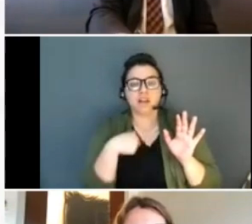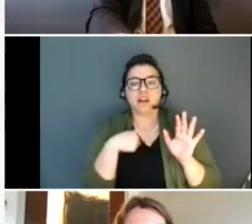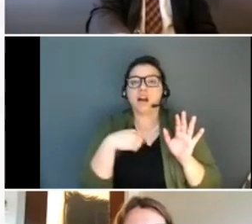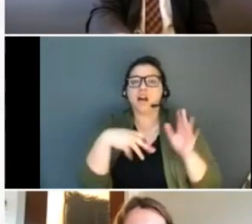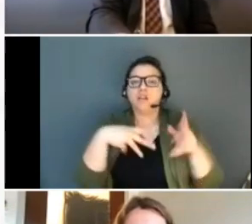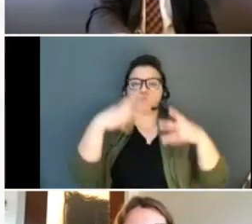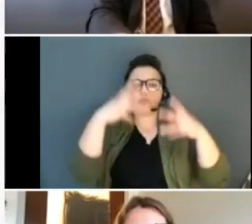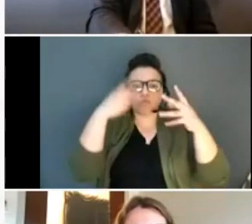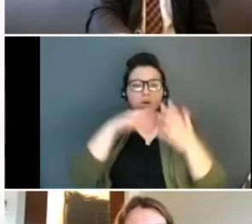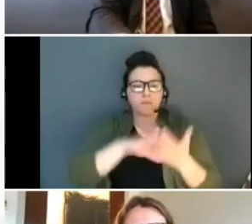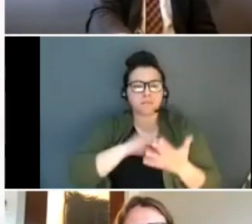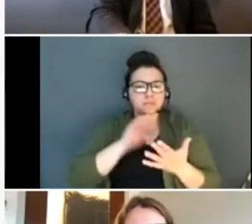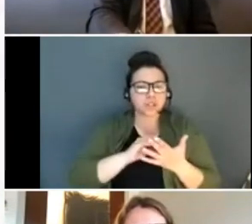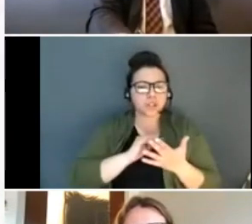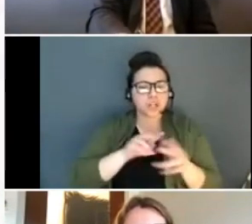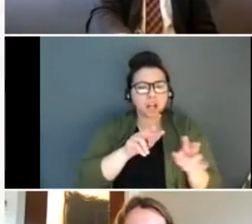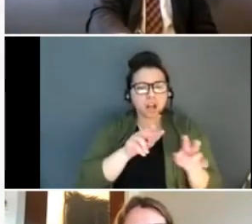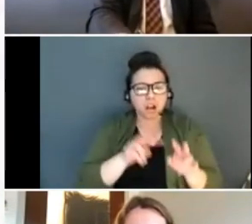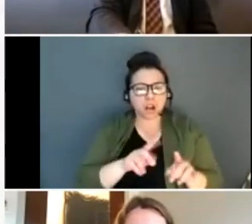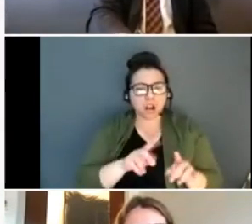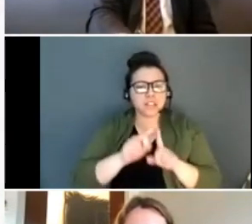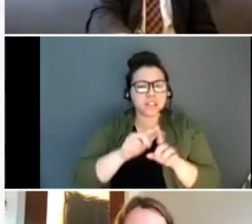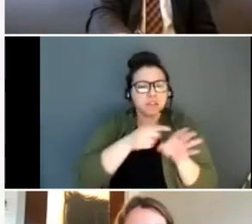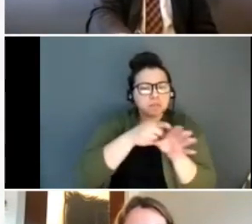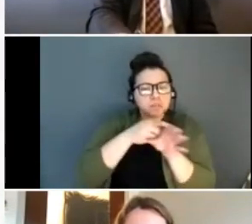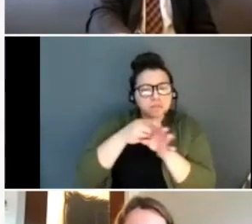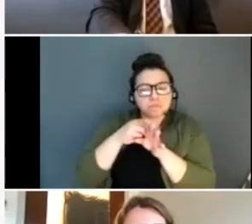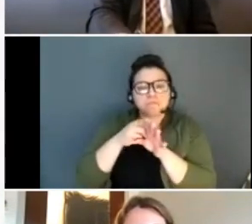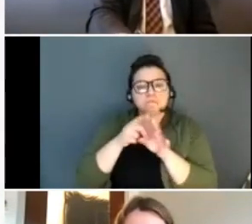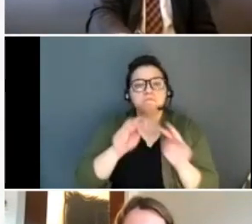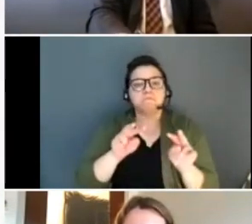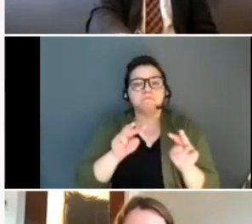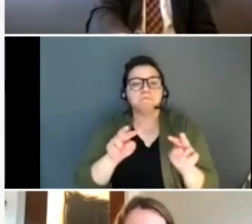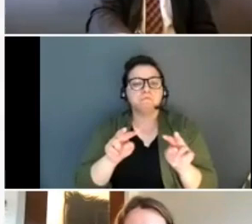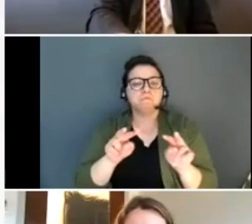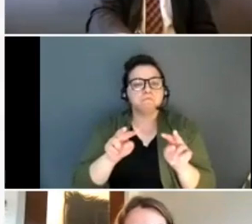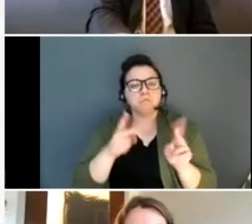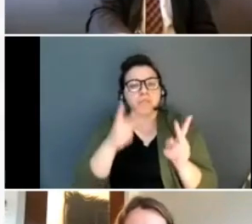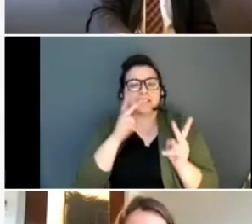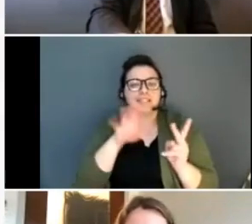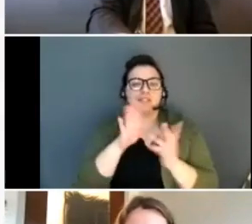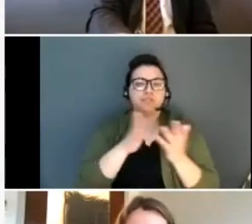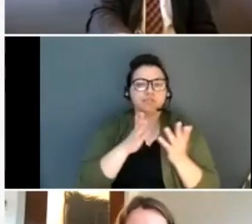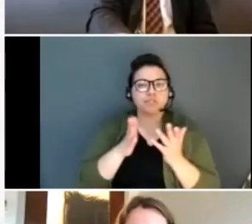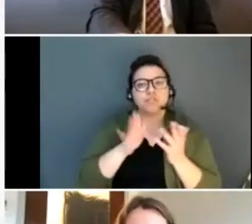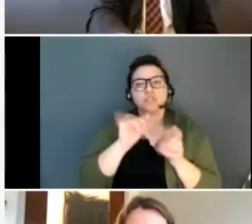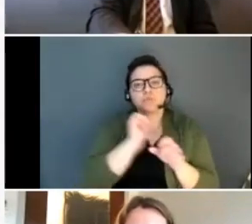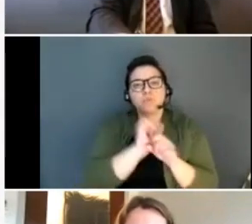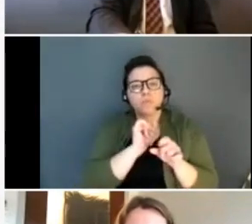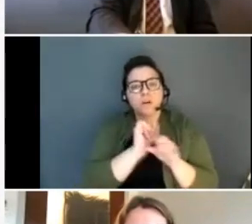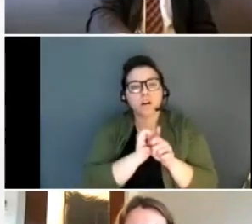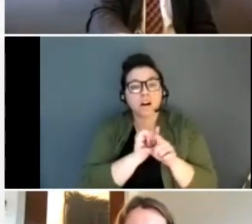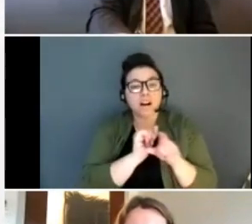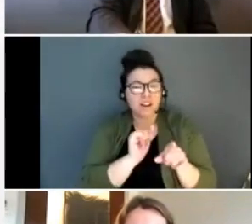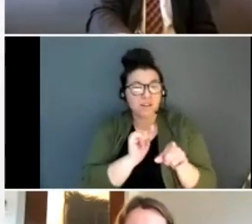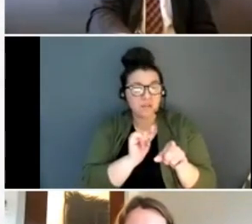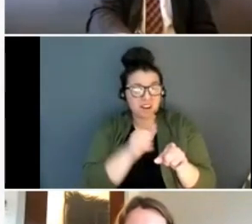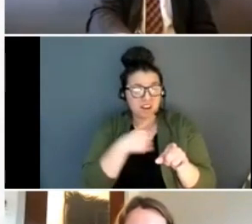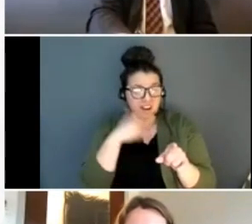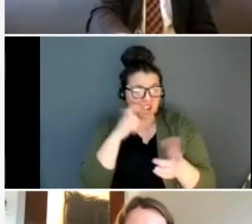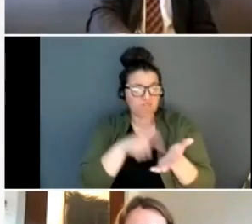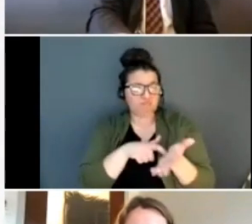your practice areas, and I'm reading about the different things that you do and the services you provide. And one that caught my